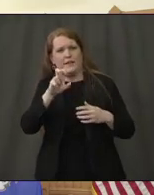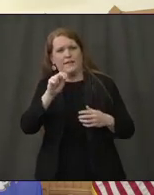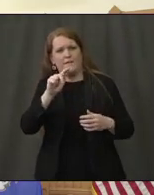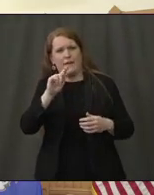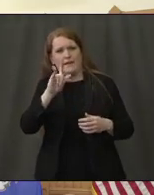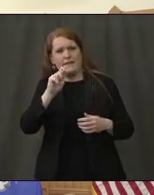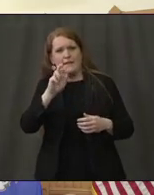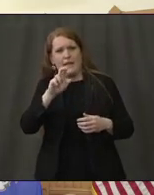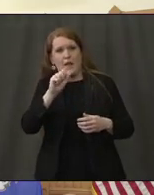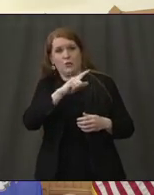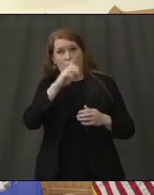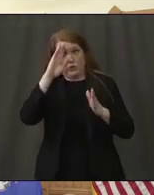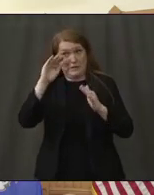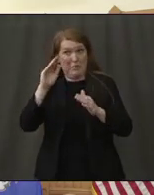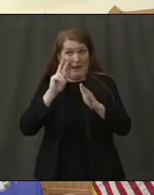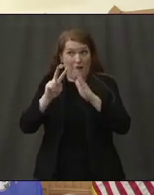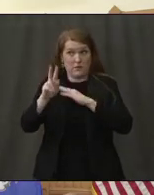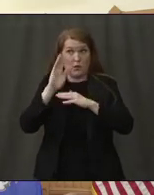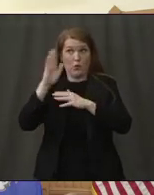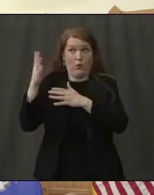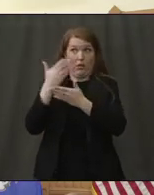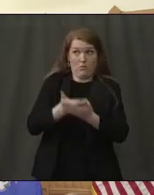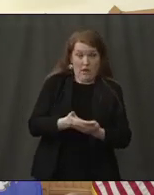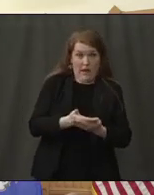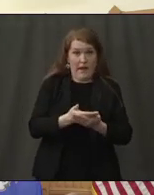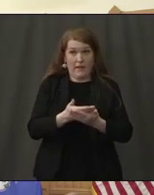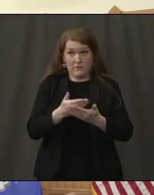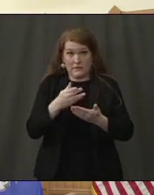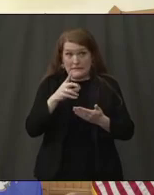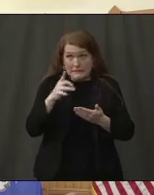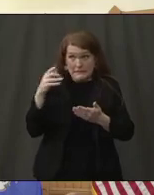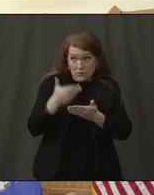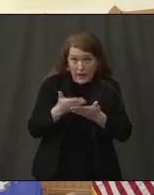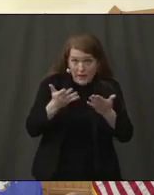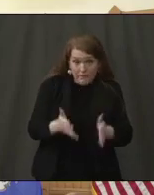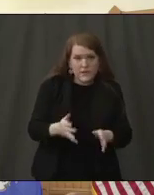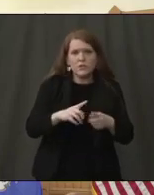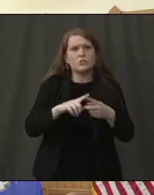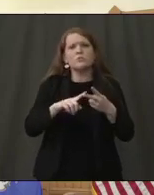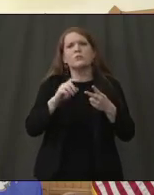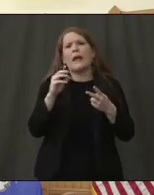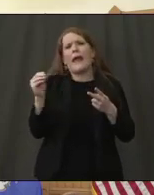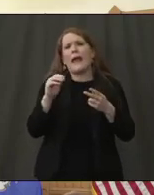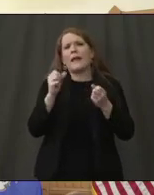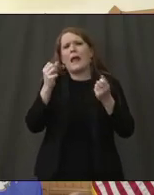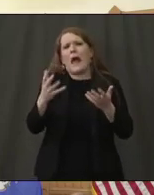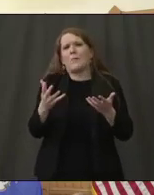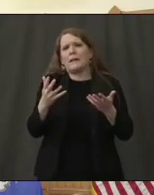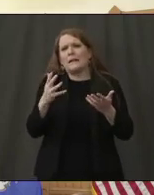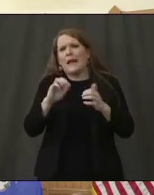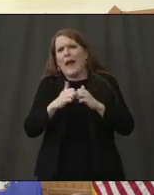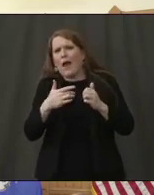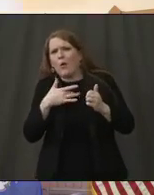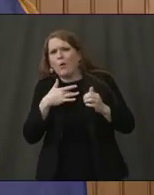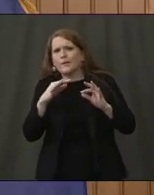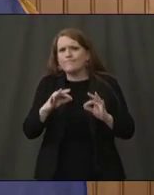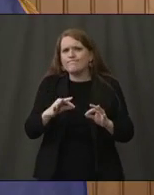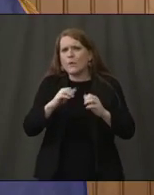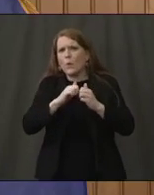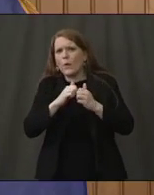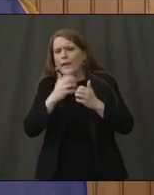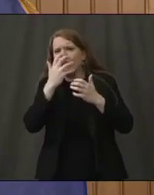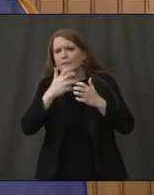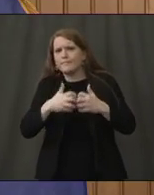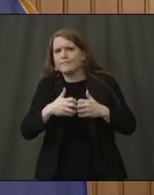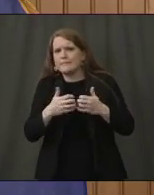been received, and where does the ventilator supply stand right now? The 50